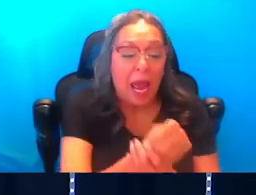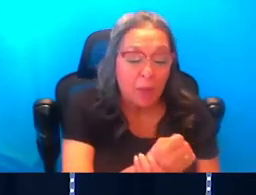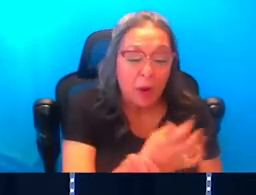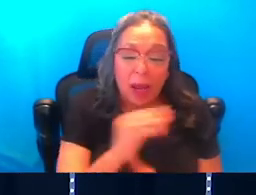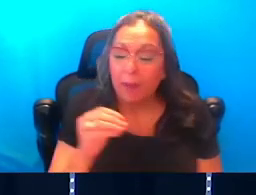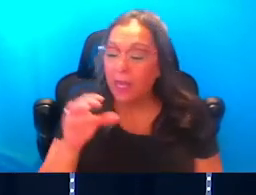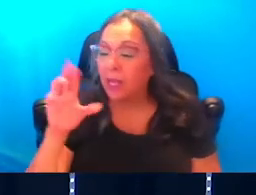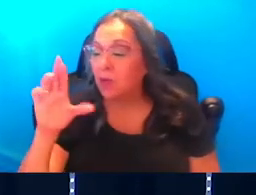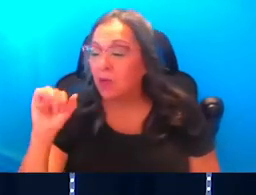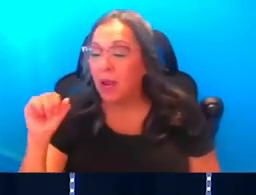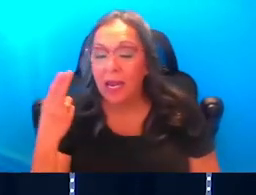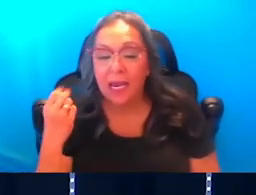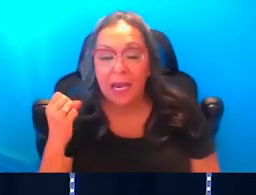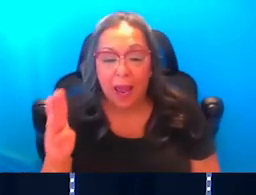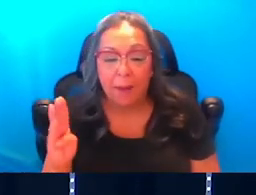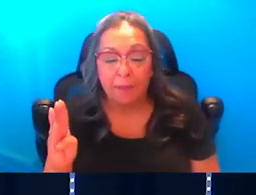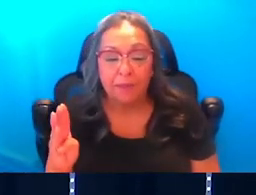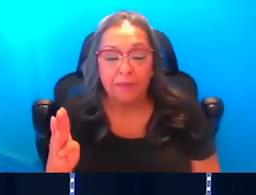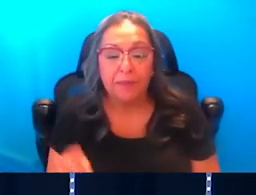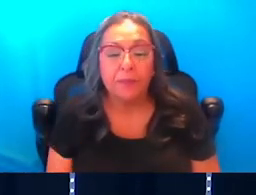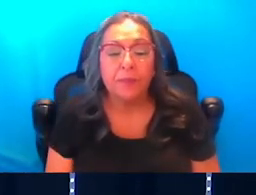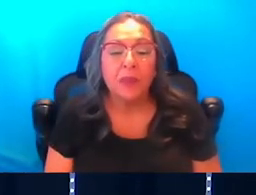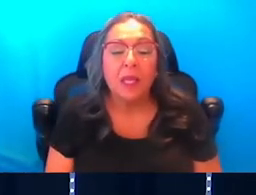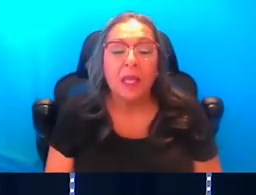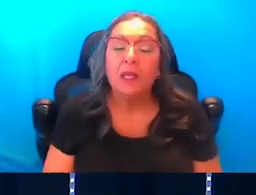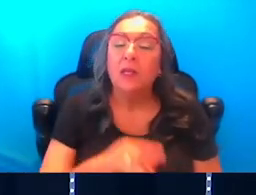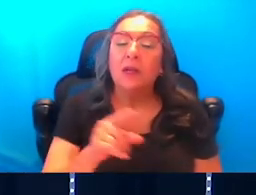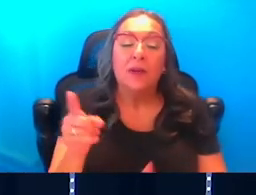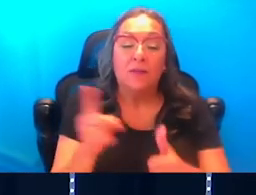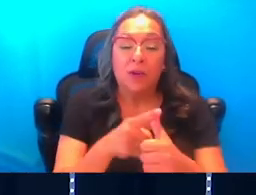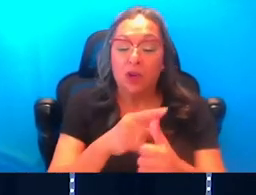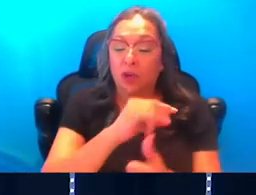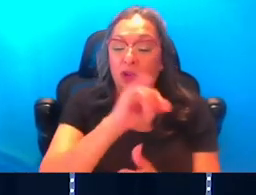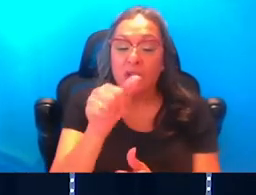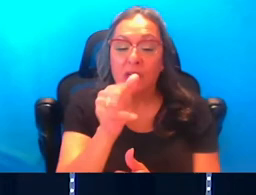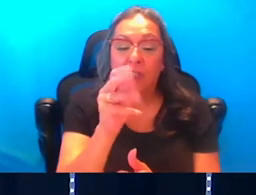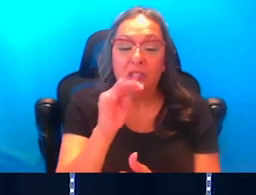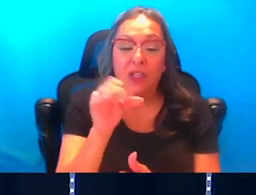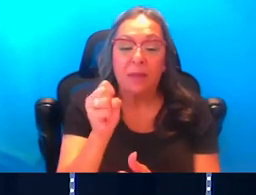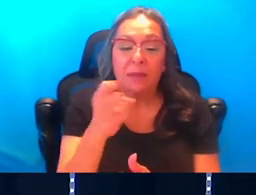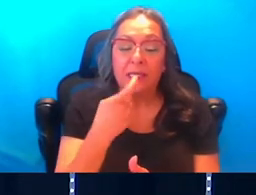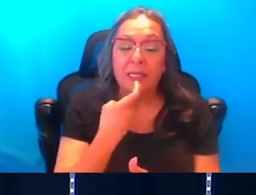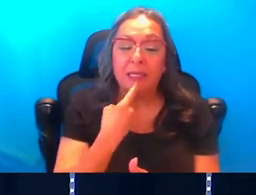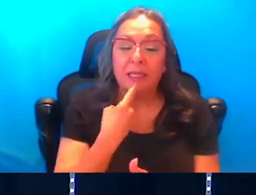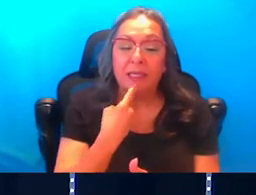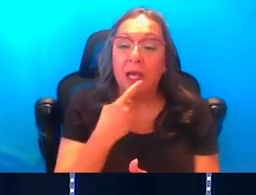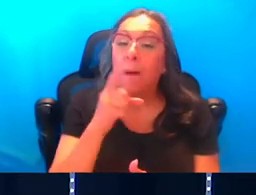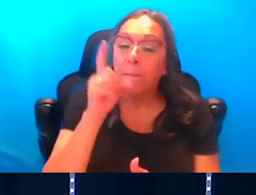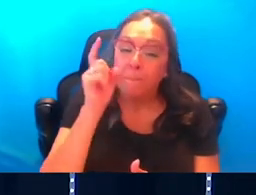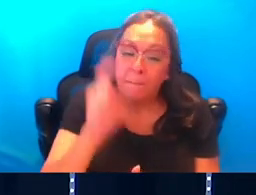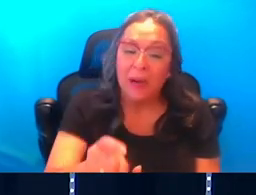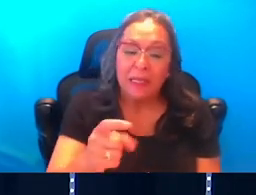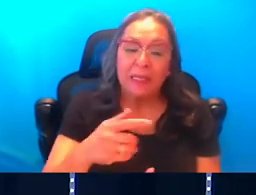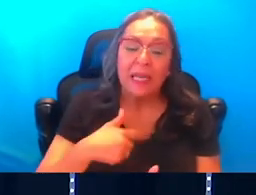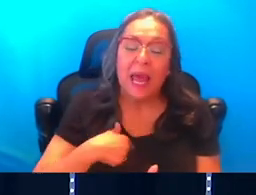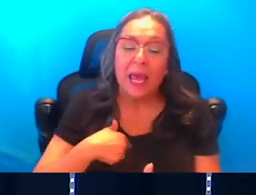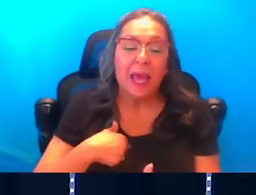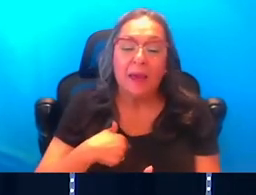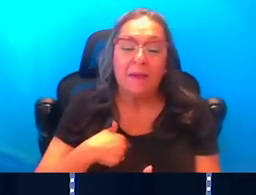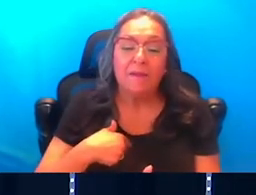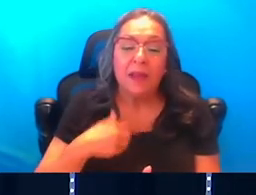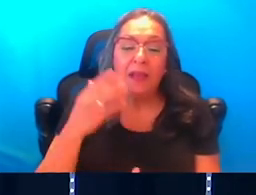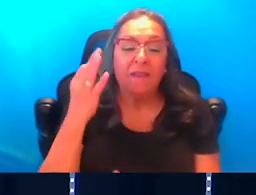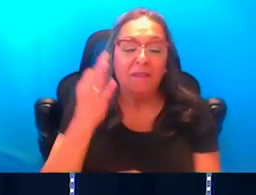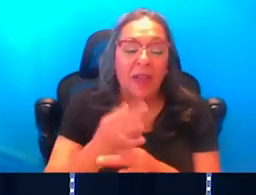So what does he say first here? James is saying, you cannot have an invisible faith. Done. An